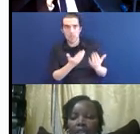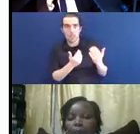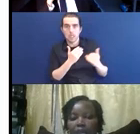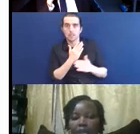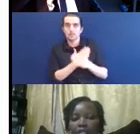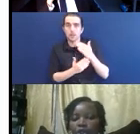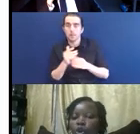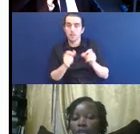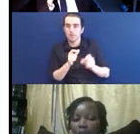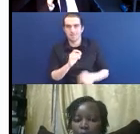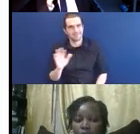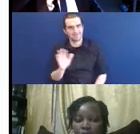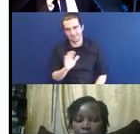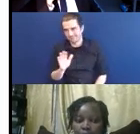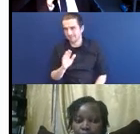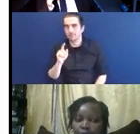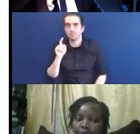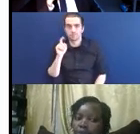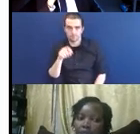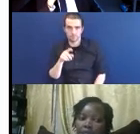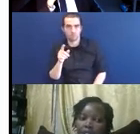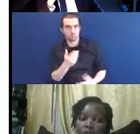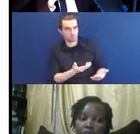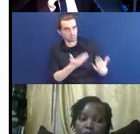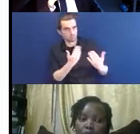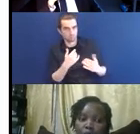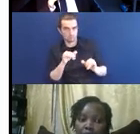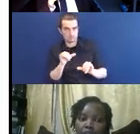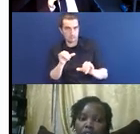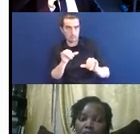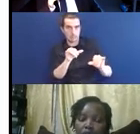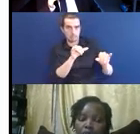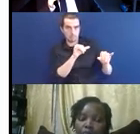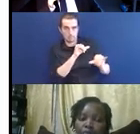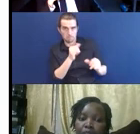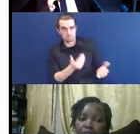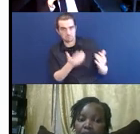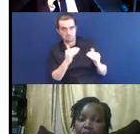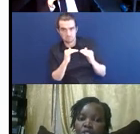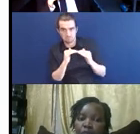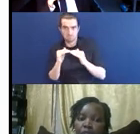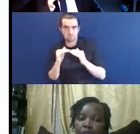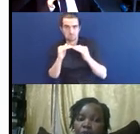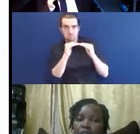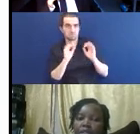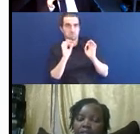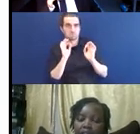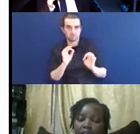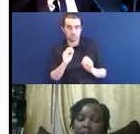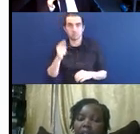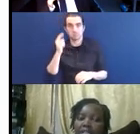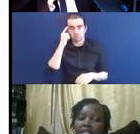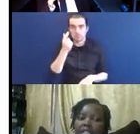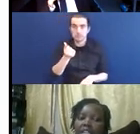any applicant or employee. And don't assume that the cost of business insurance will